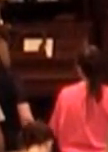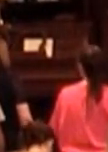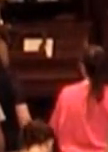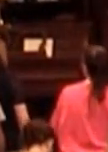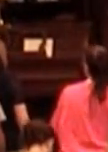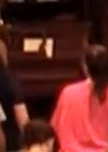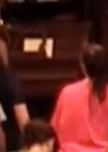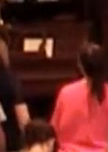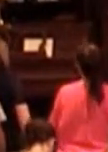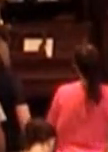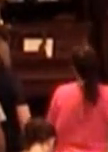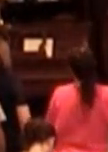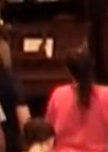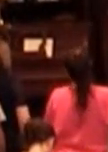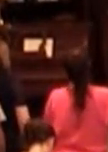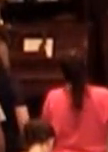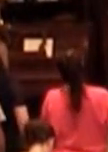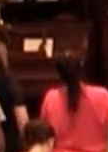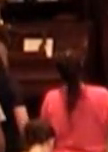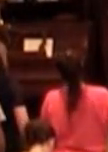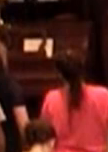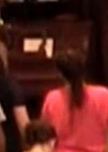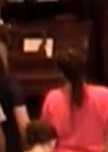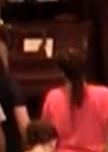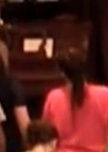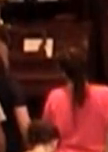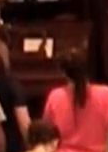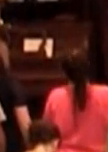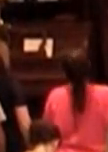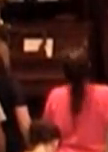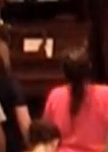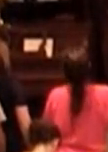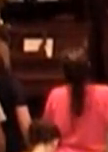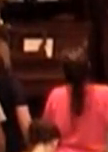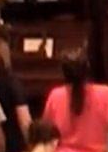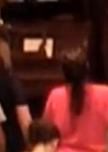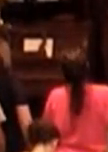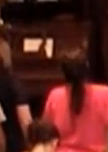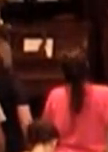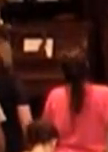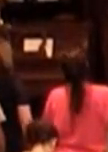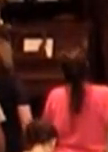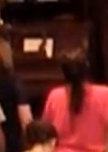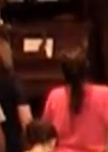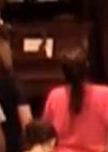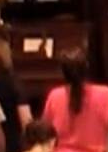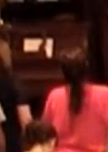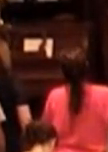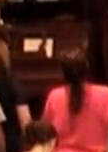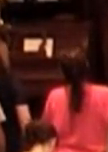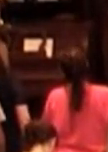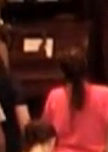Help us to truly live for you. Bring change in us.